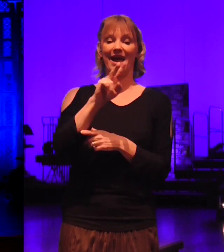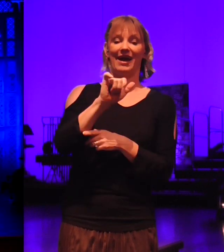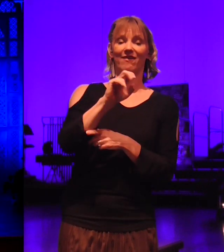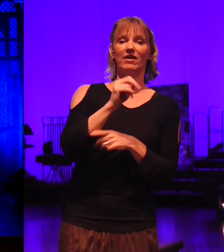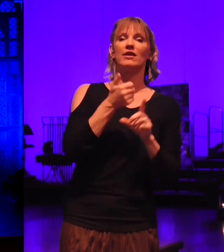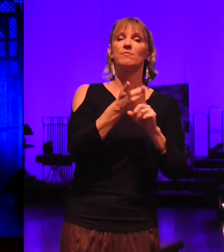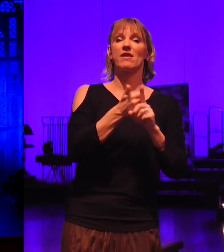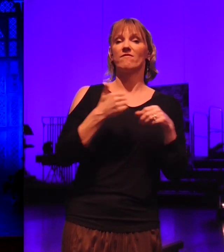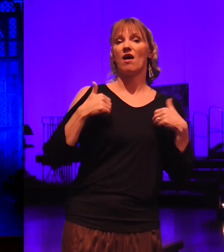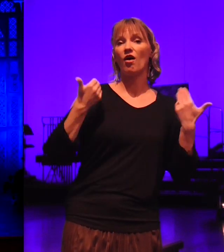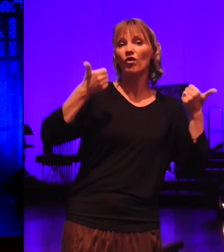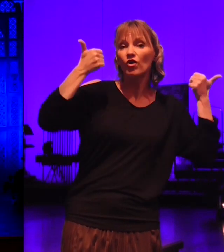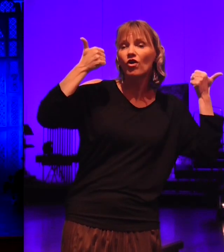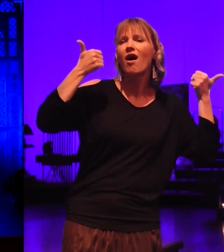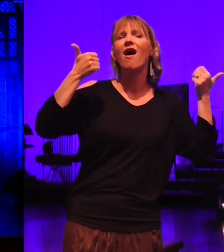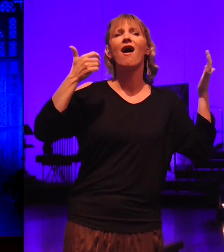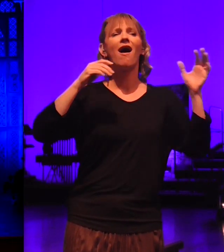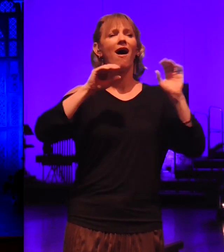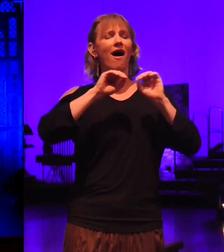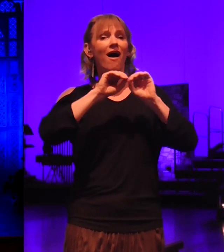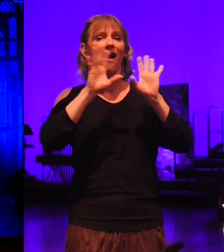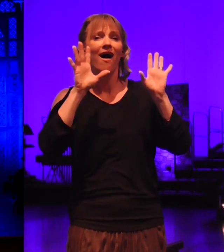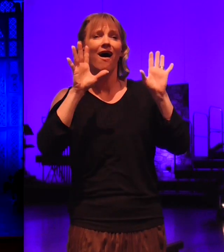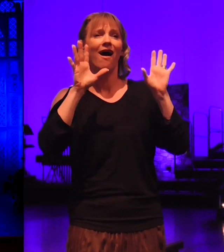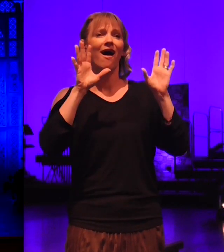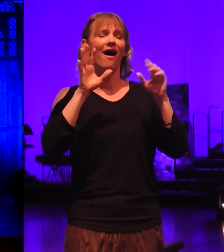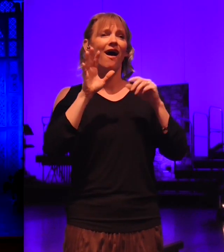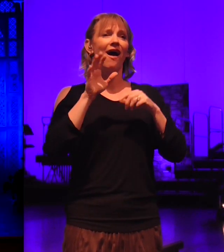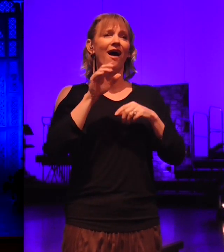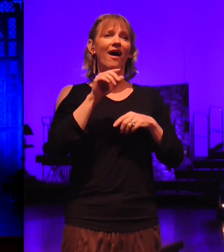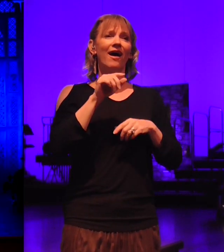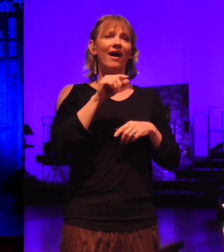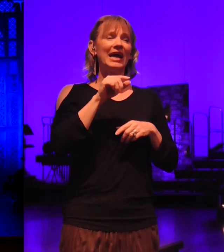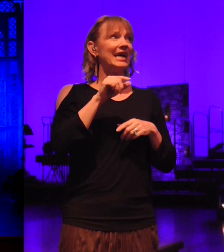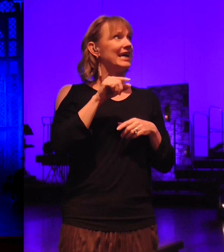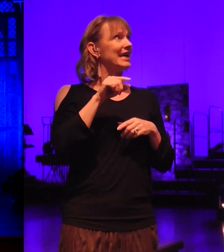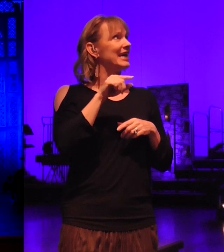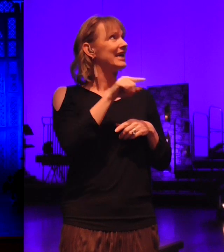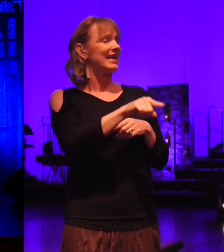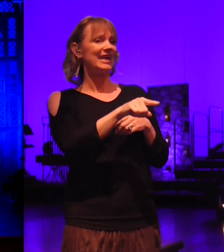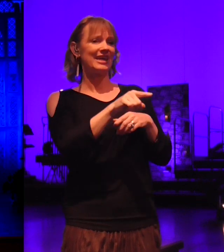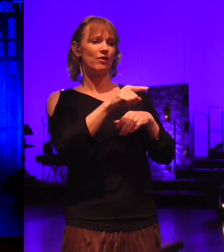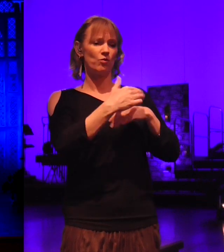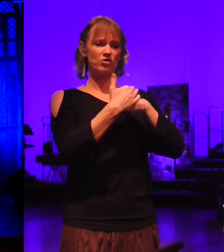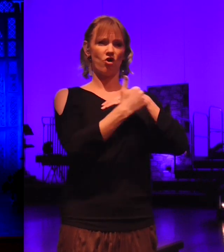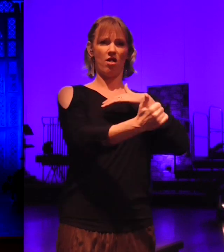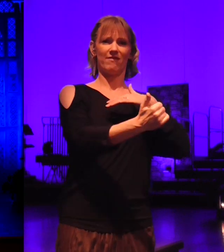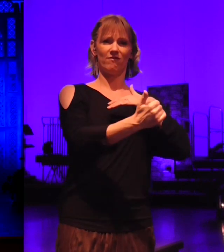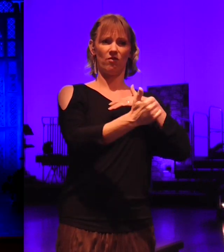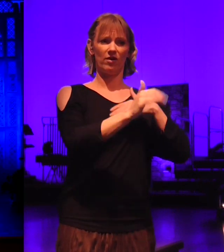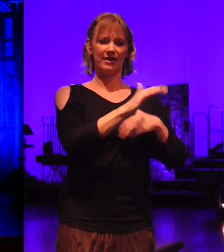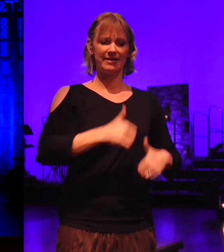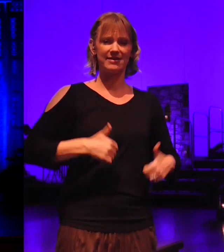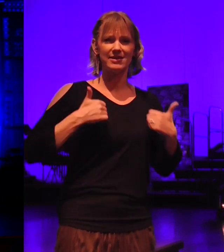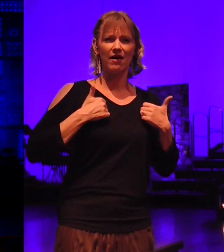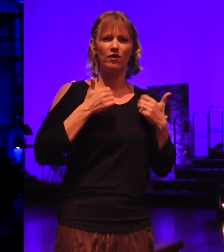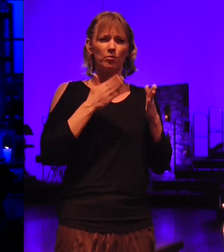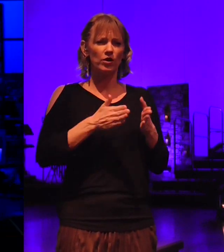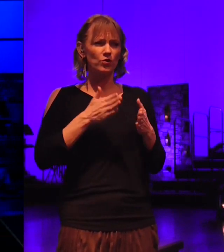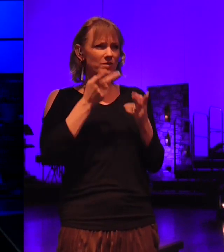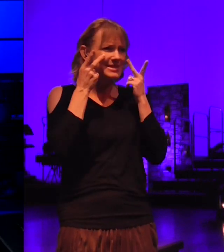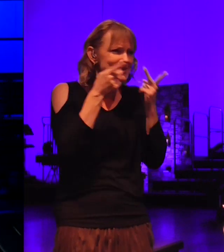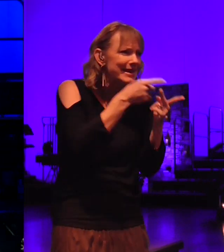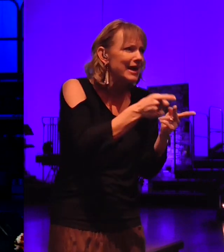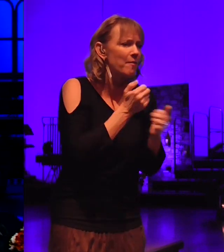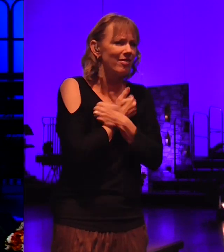years, it was so clear what he was calling for in his life. Someone to love him, to see him, to wrestle with